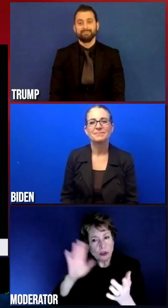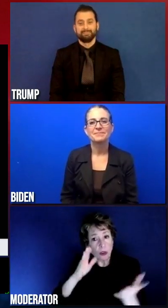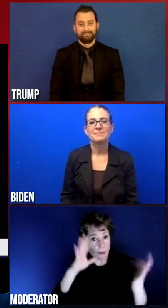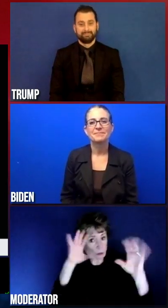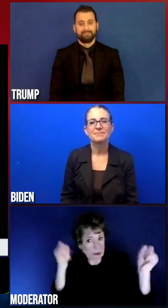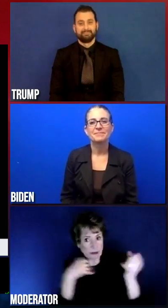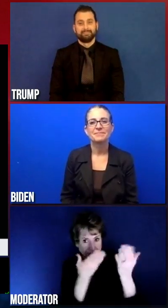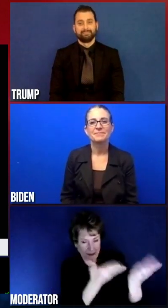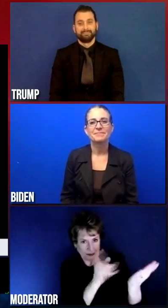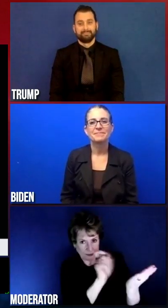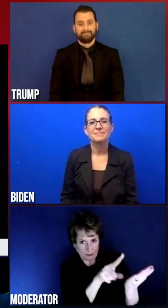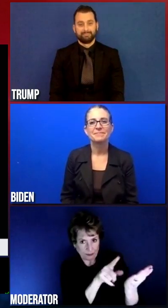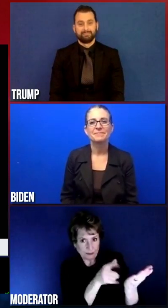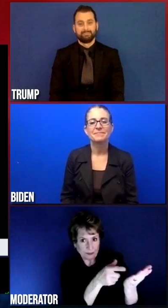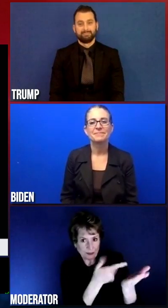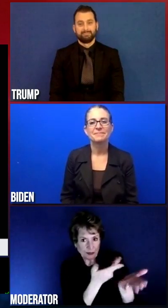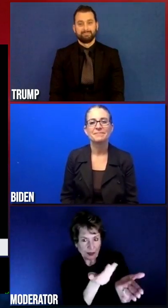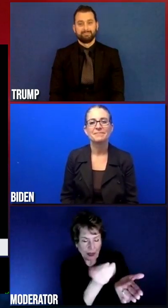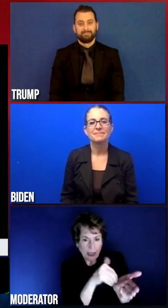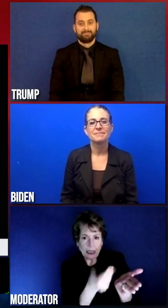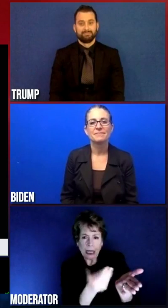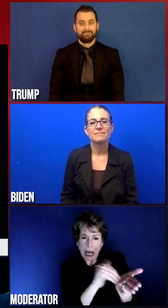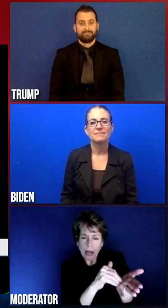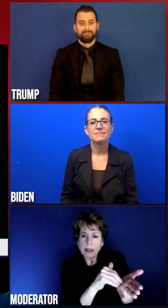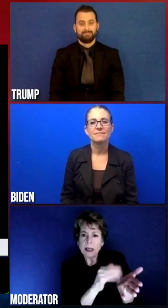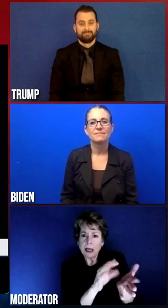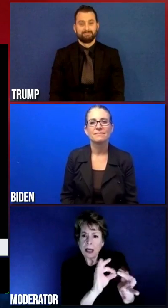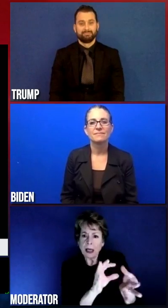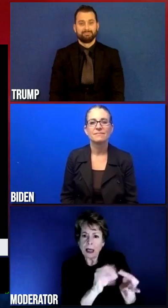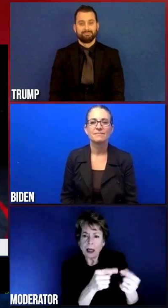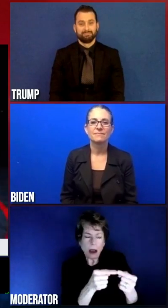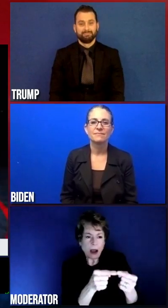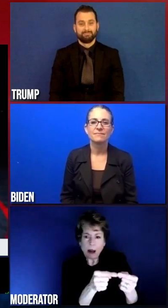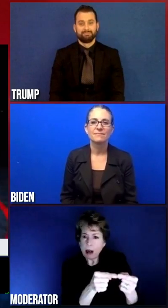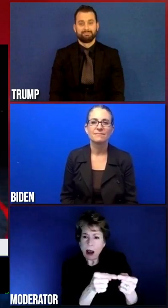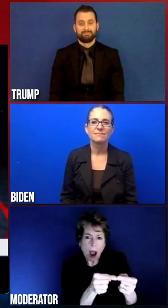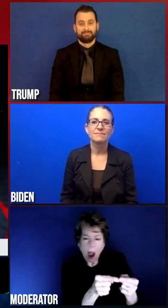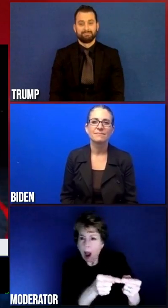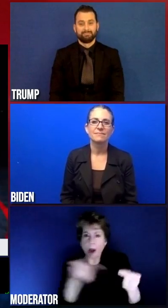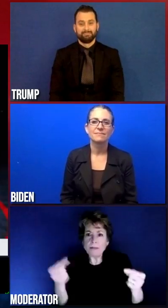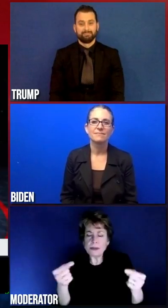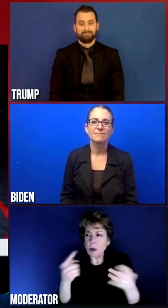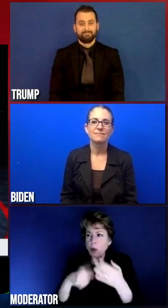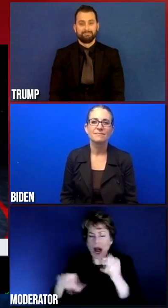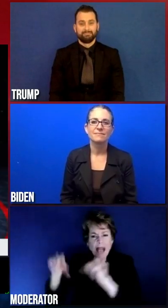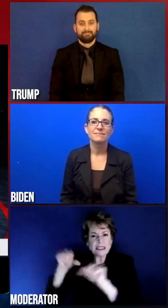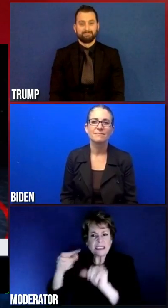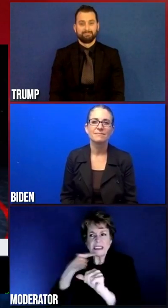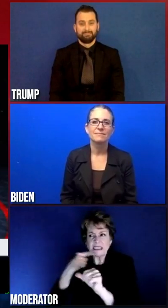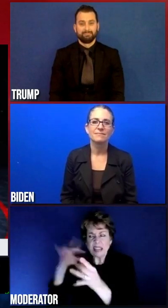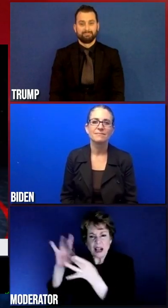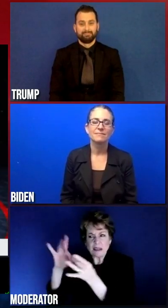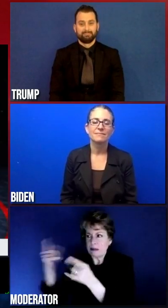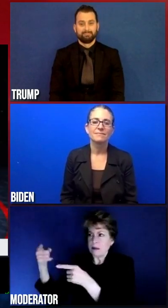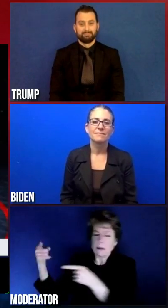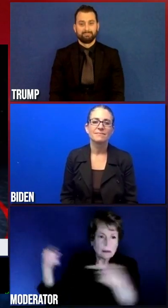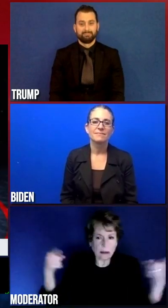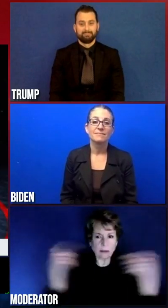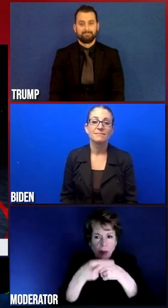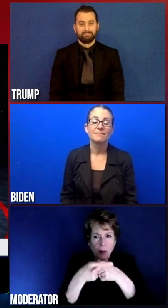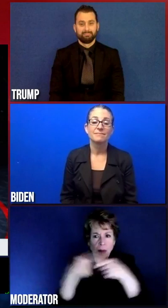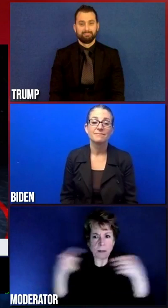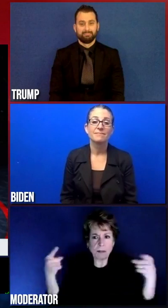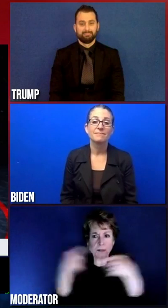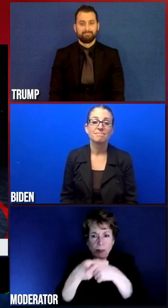at odds with some of your government's own top scientists. The week before last, the head of the Centers for Disease Control, Dr. Redfield, said it would